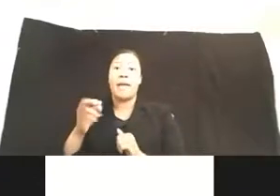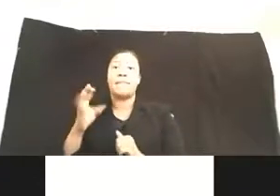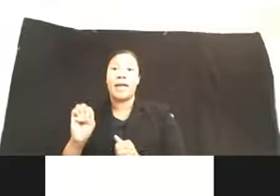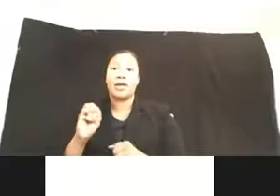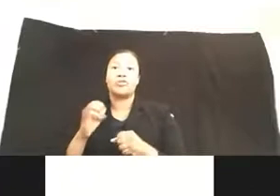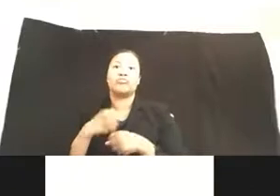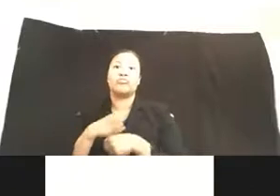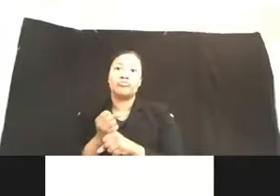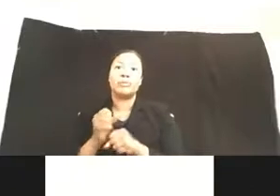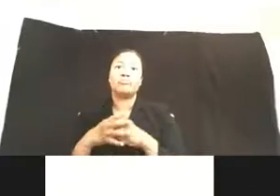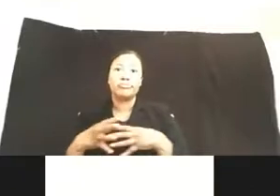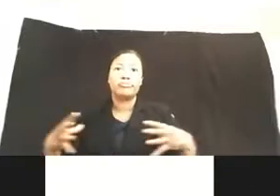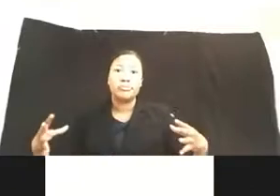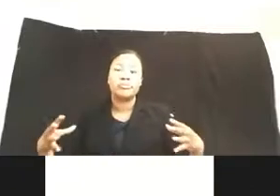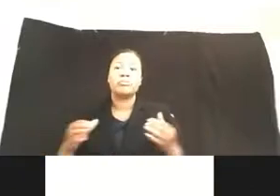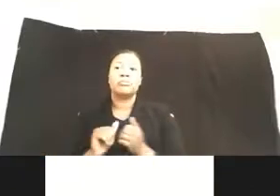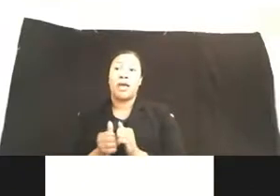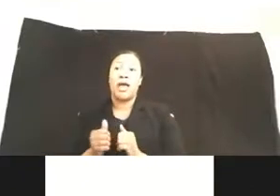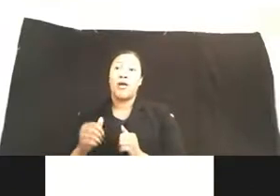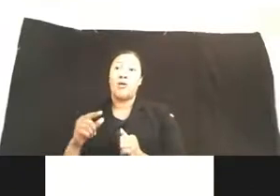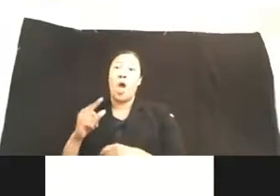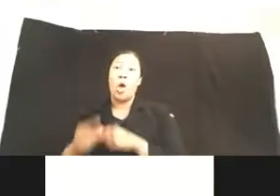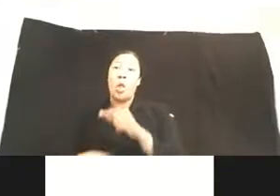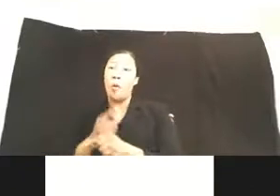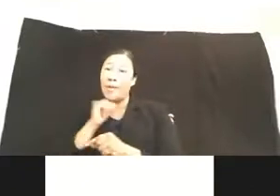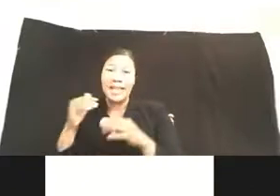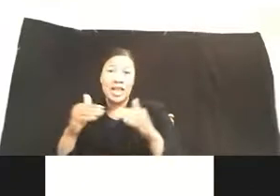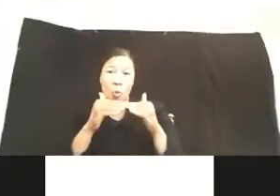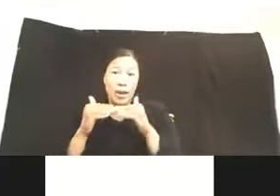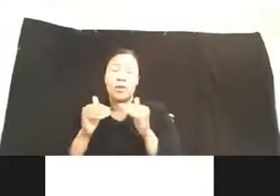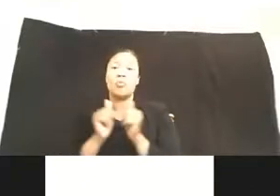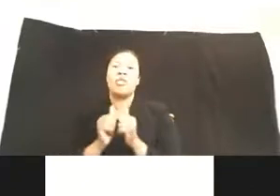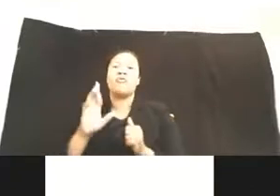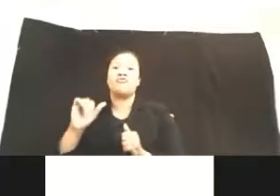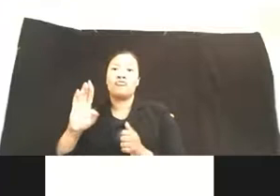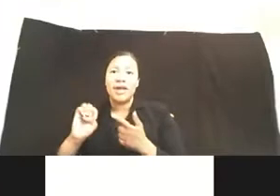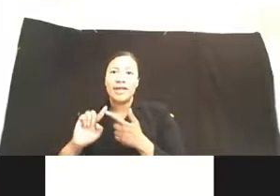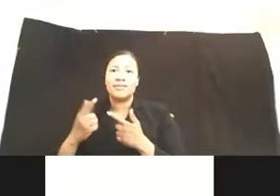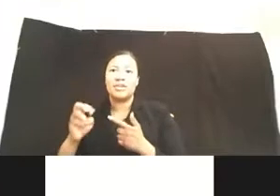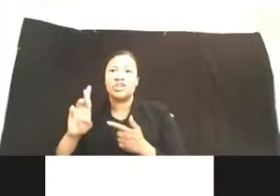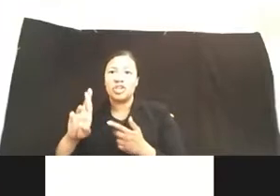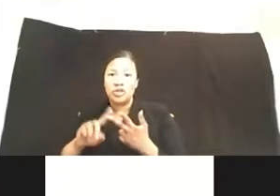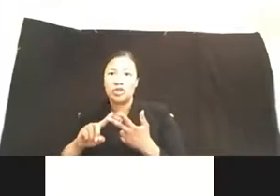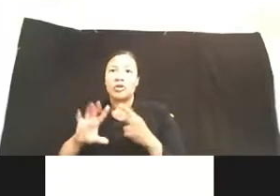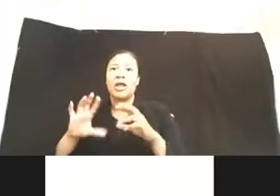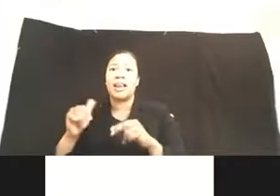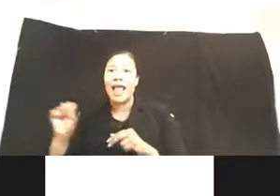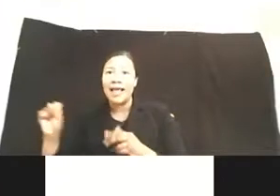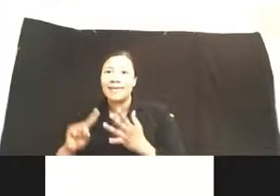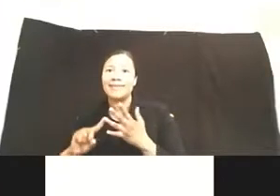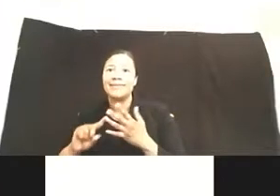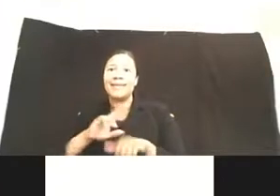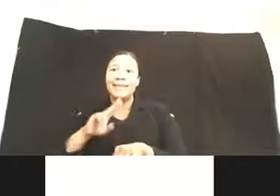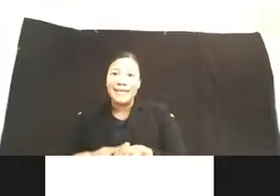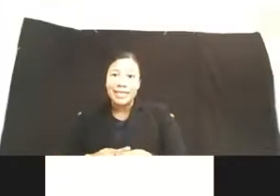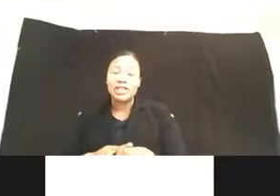how global inequalities along the lines of race, gender, class, nation, and beyond are perpetuated, and